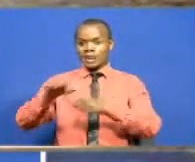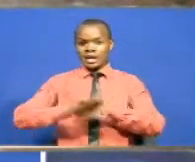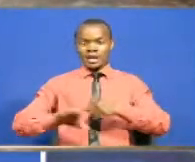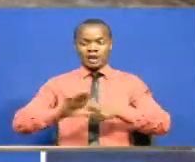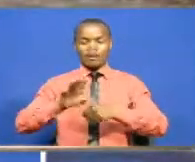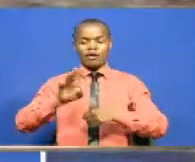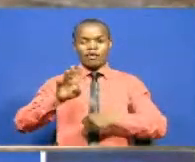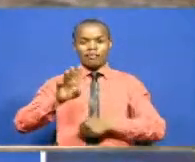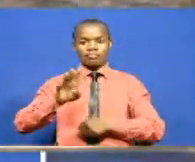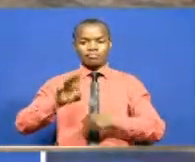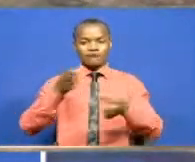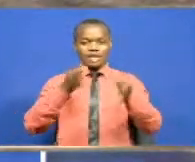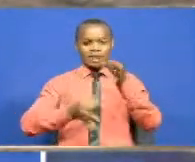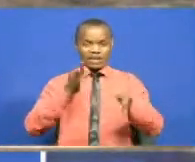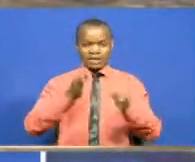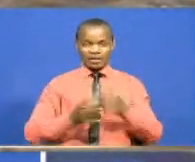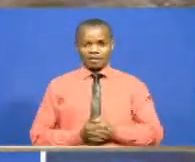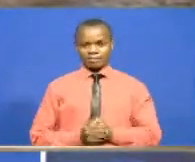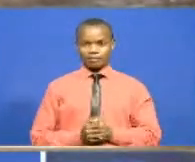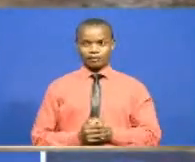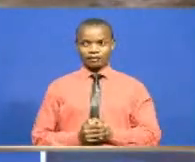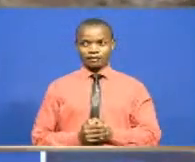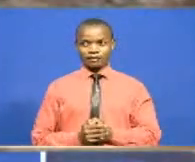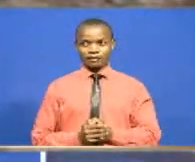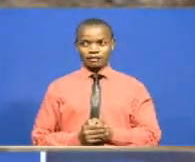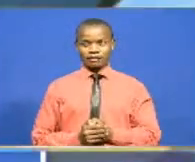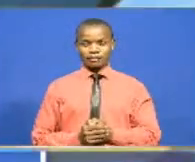Kiptum, Channel One Business.